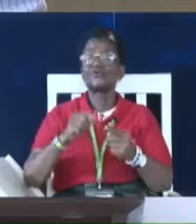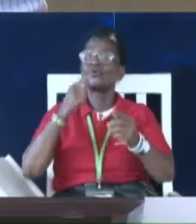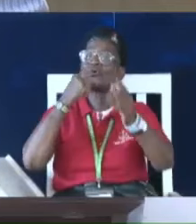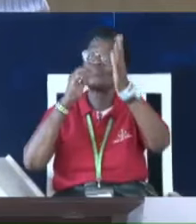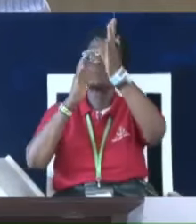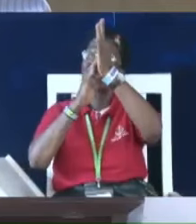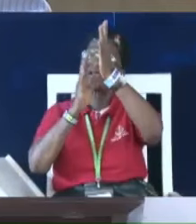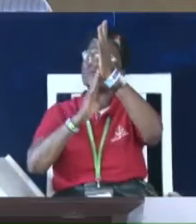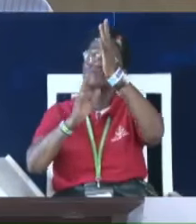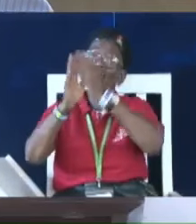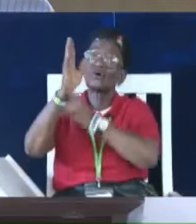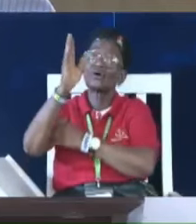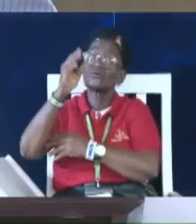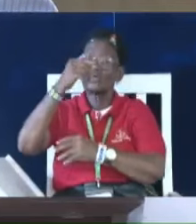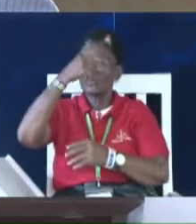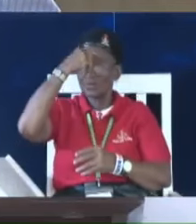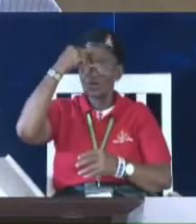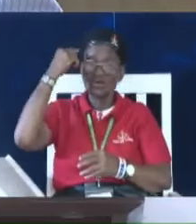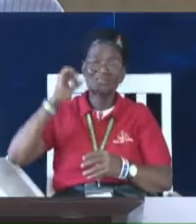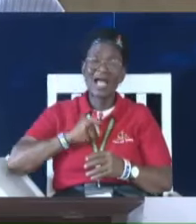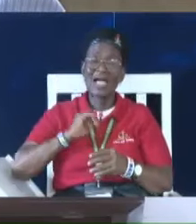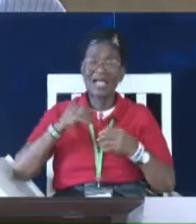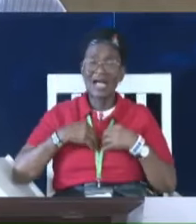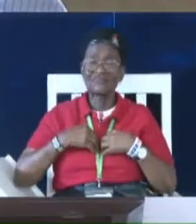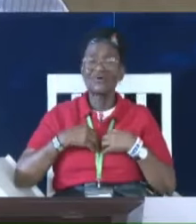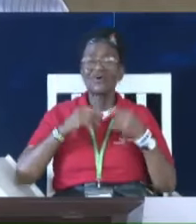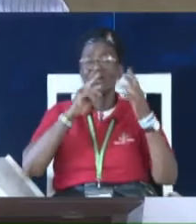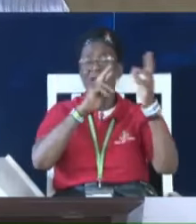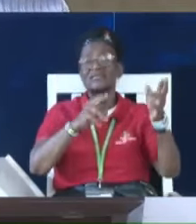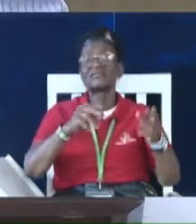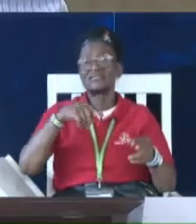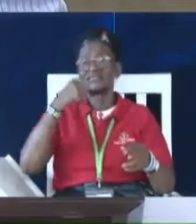because I've already said all he wants me to say.